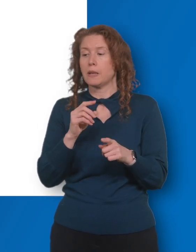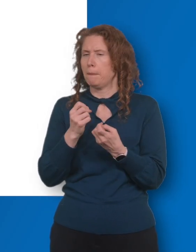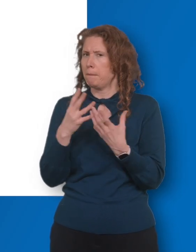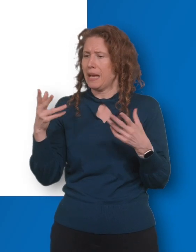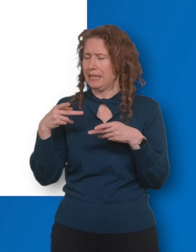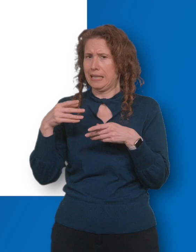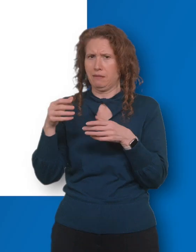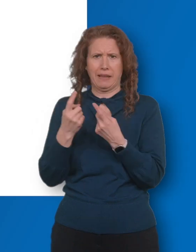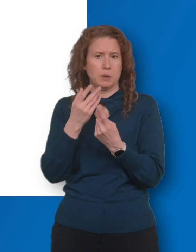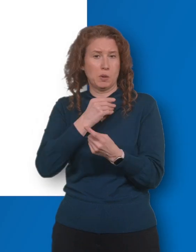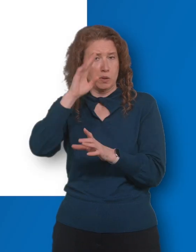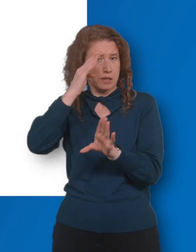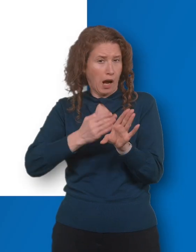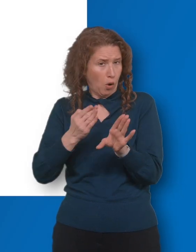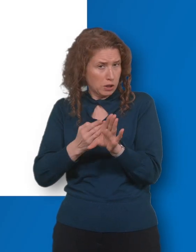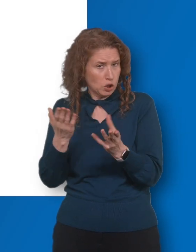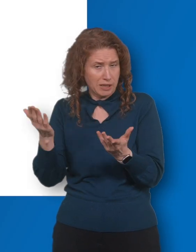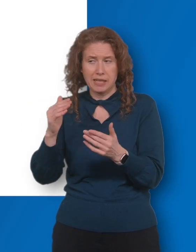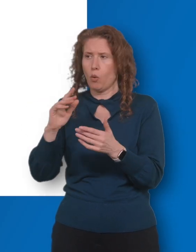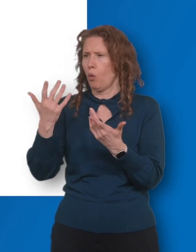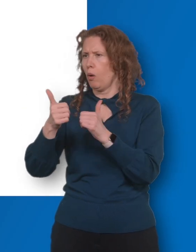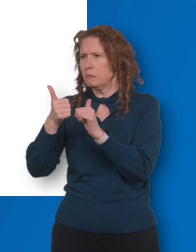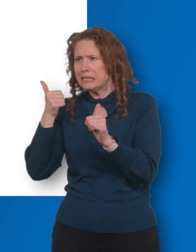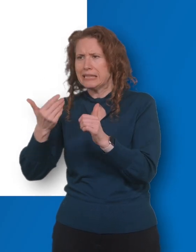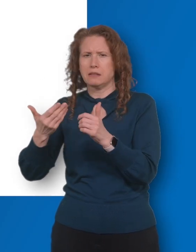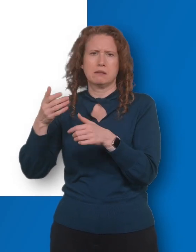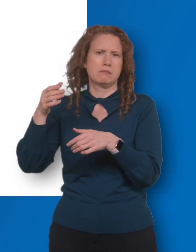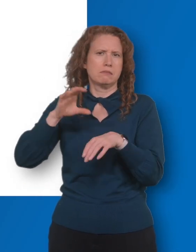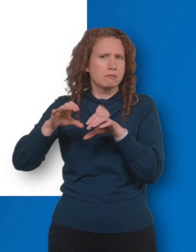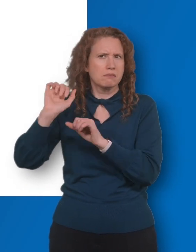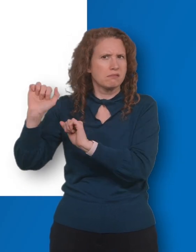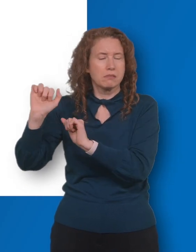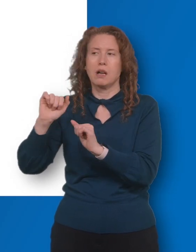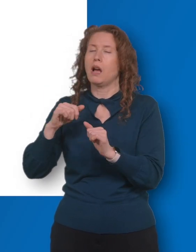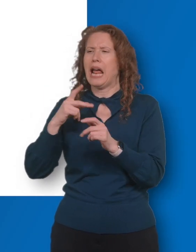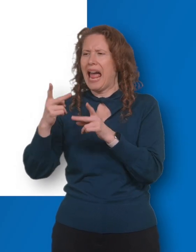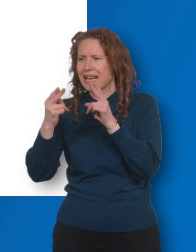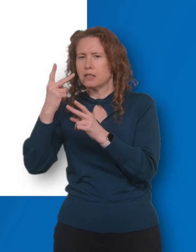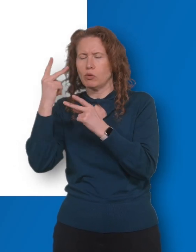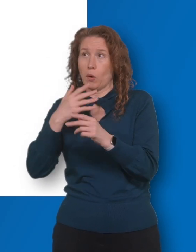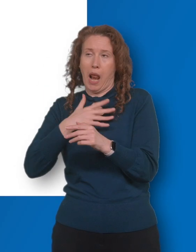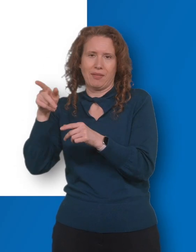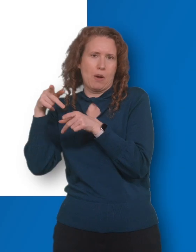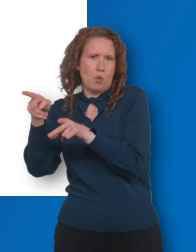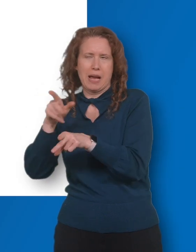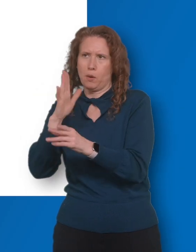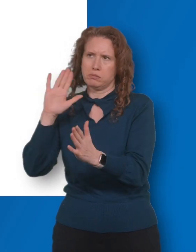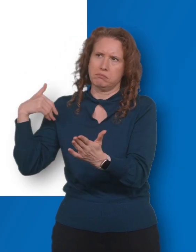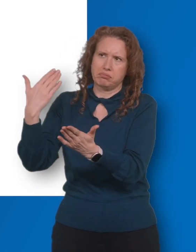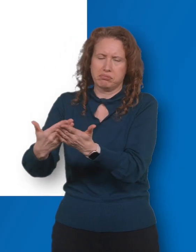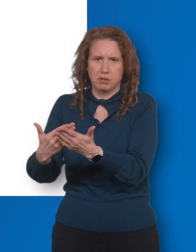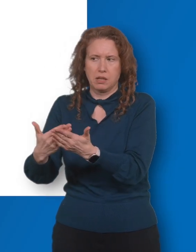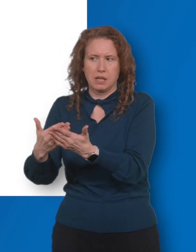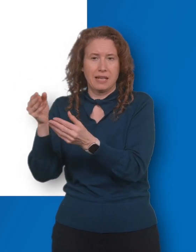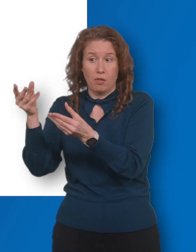in psychology, organizational science, business science, that editors and reviewers like because they have been used beforehand,